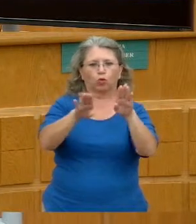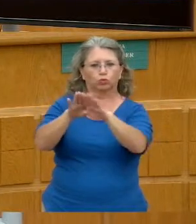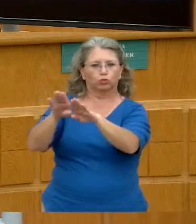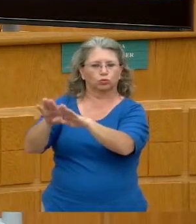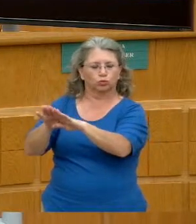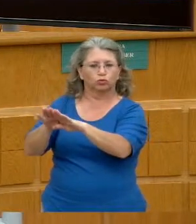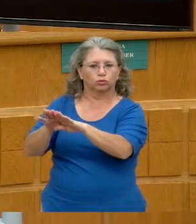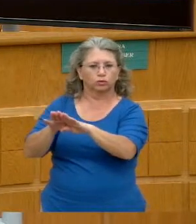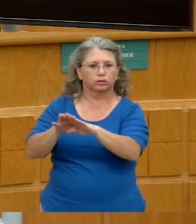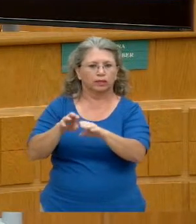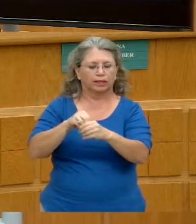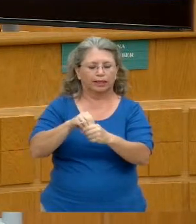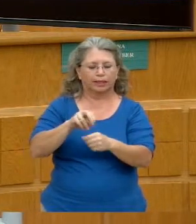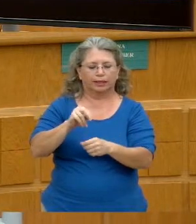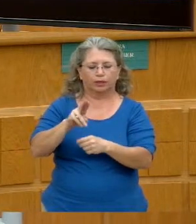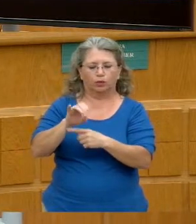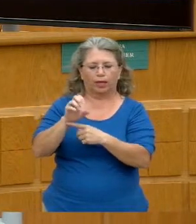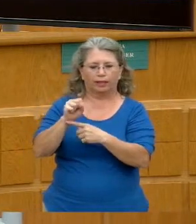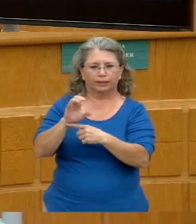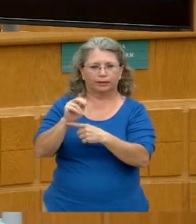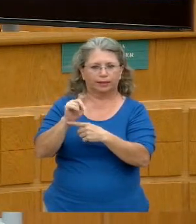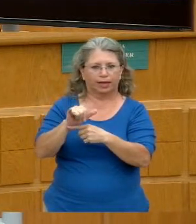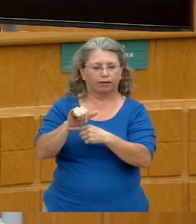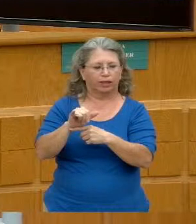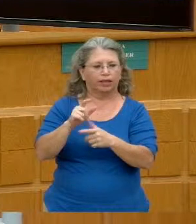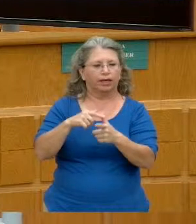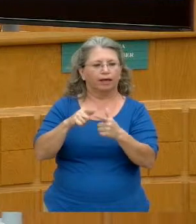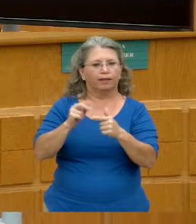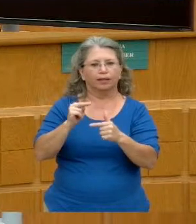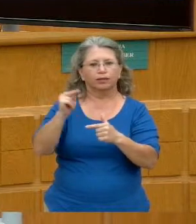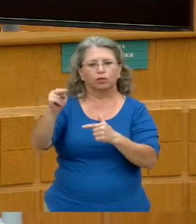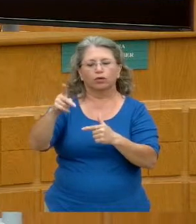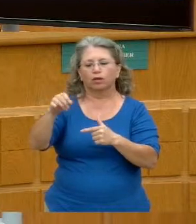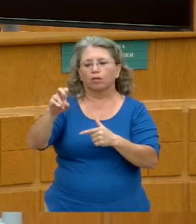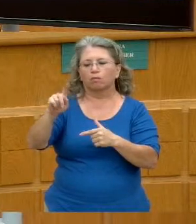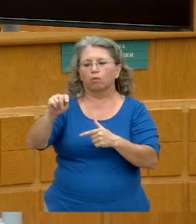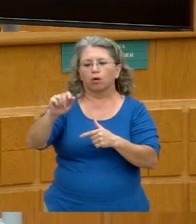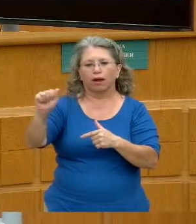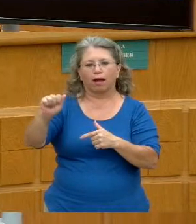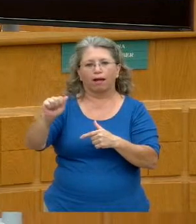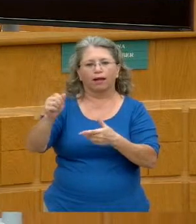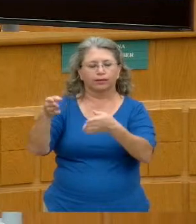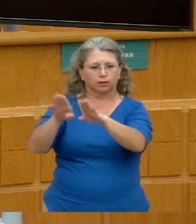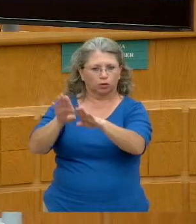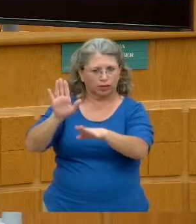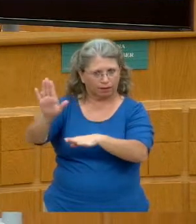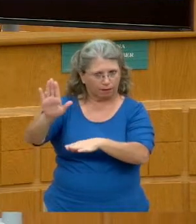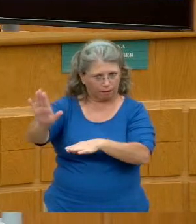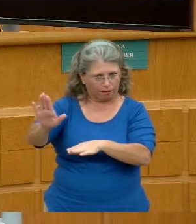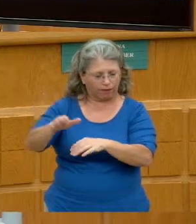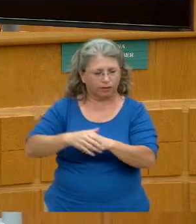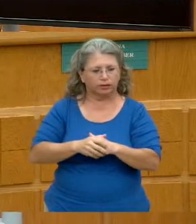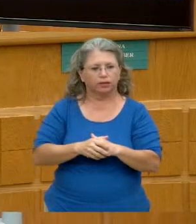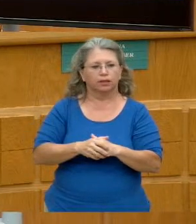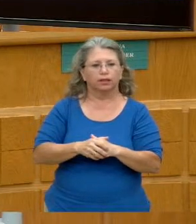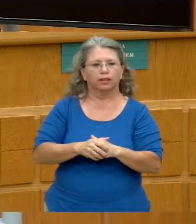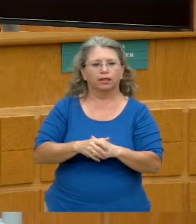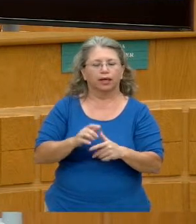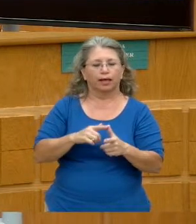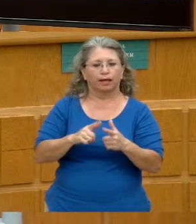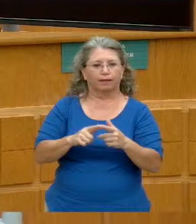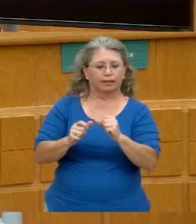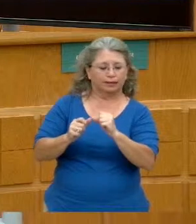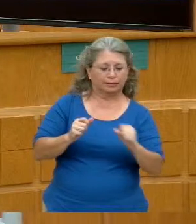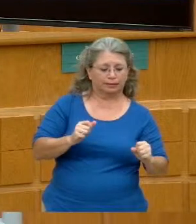These are the ones that are in Nueces County, but north of that, Port Aransas is closing theirs. And then south of our boundaries,